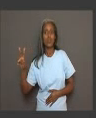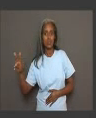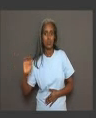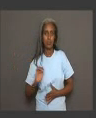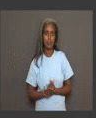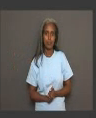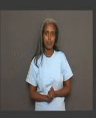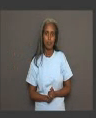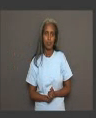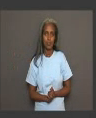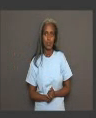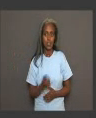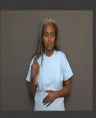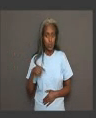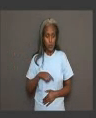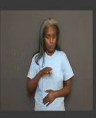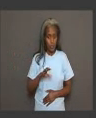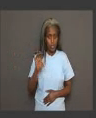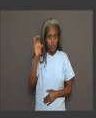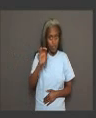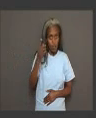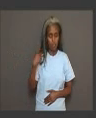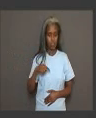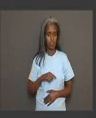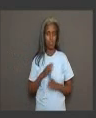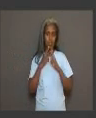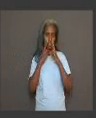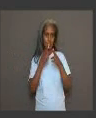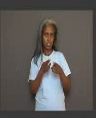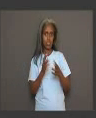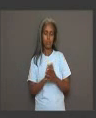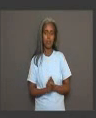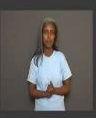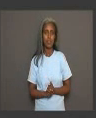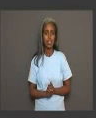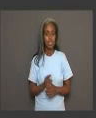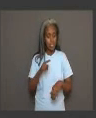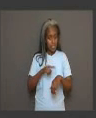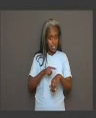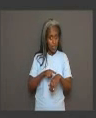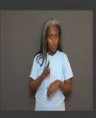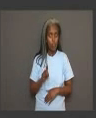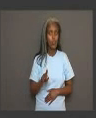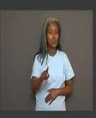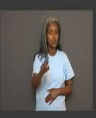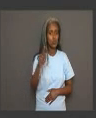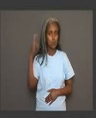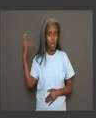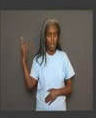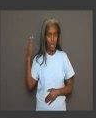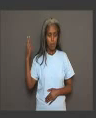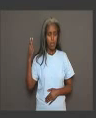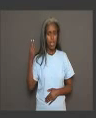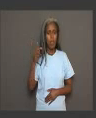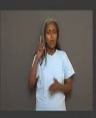19.42. We have found our answer. It is time for you to apply what